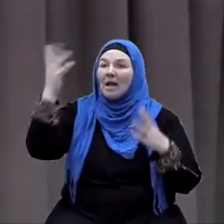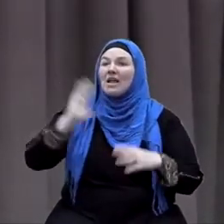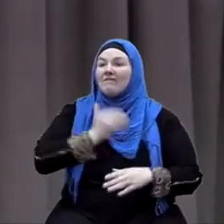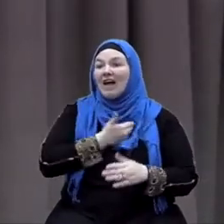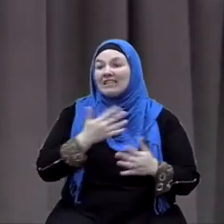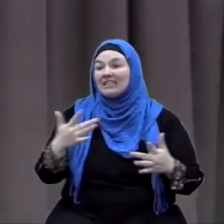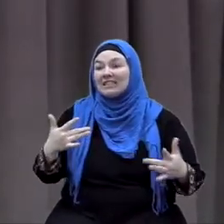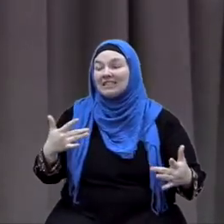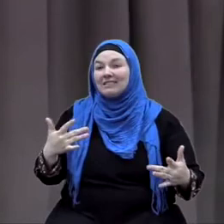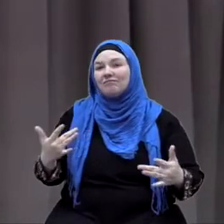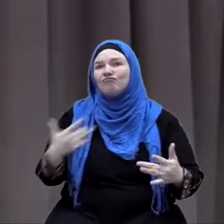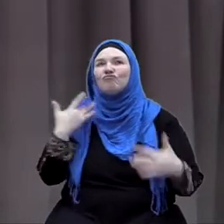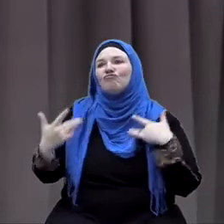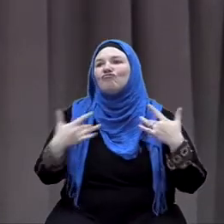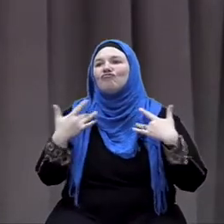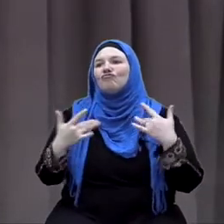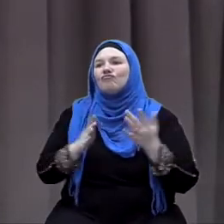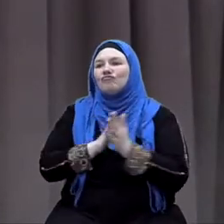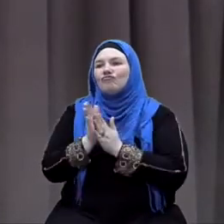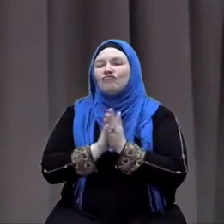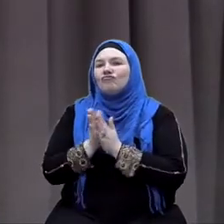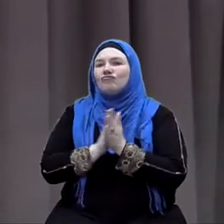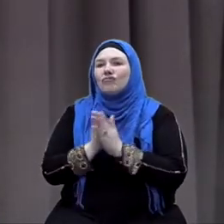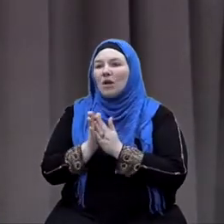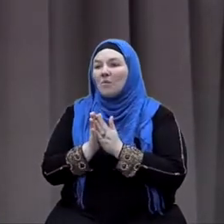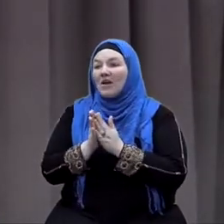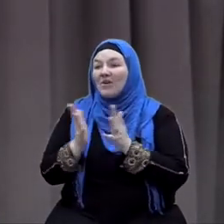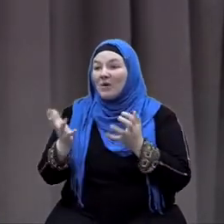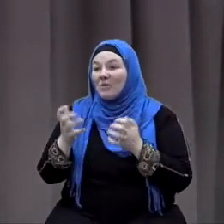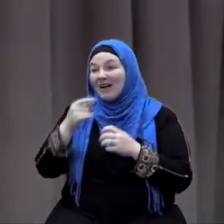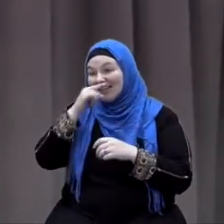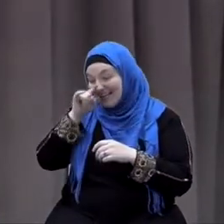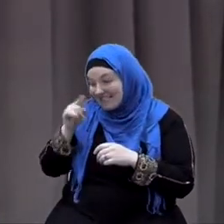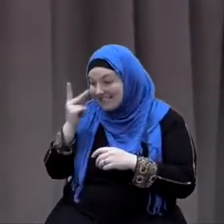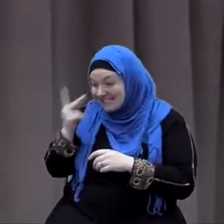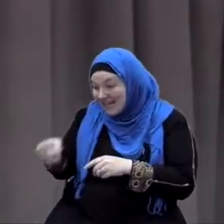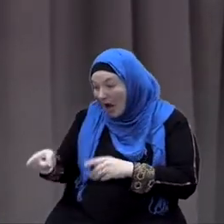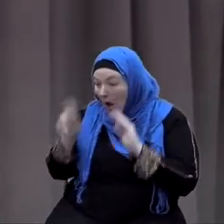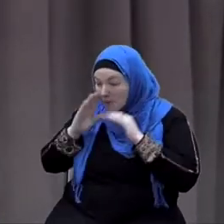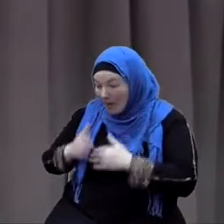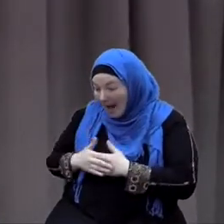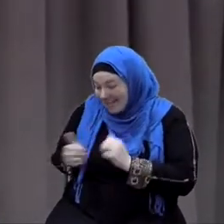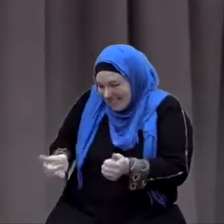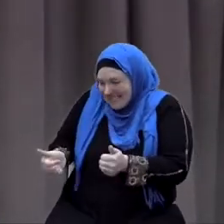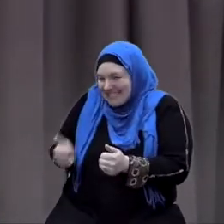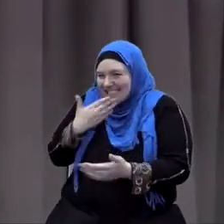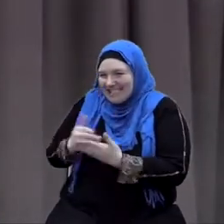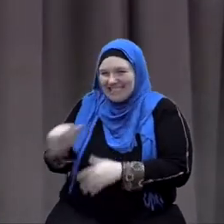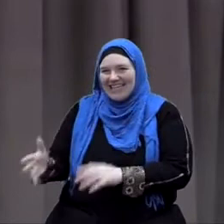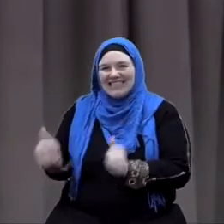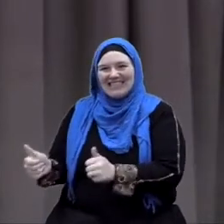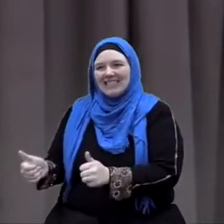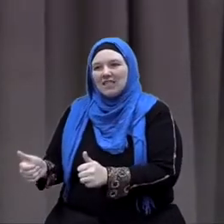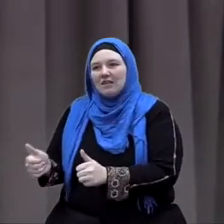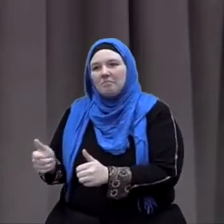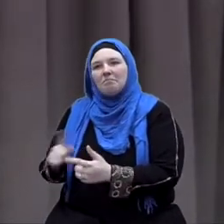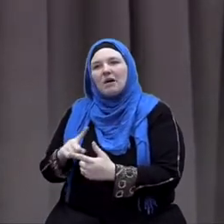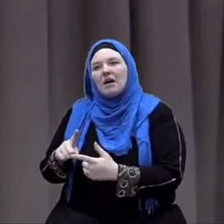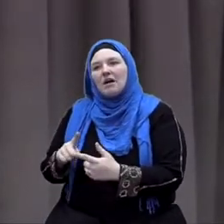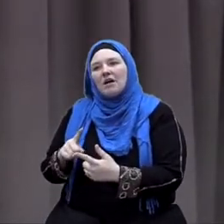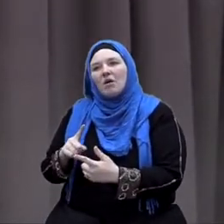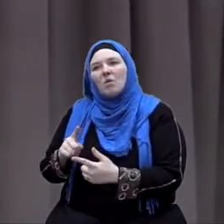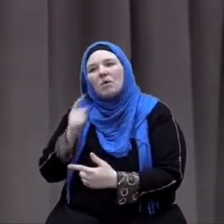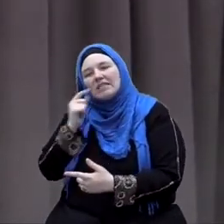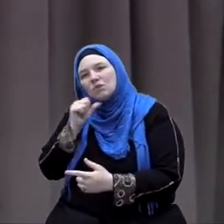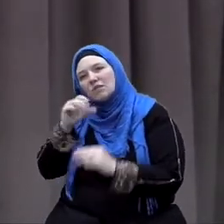see their children praying, but we are not as eager to teach them how to pray and what to